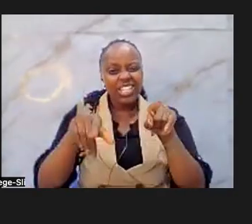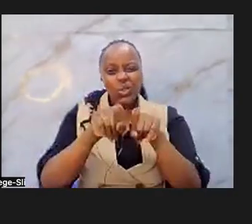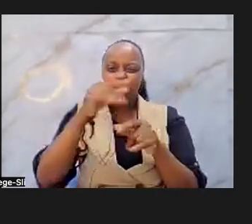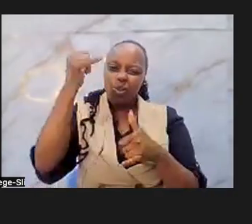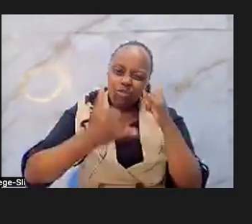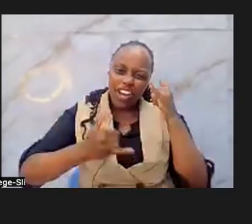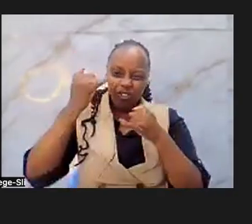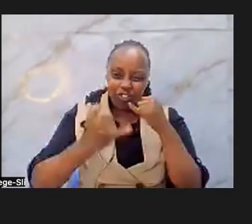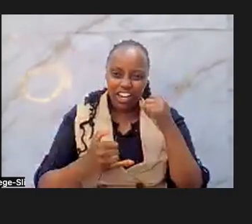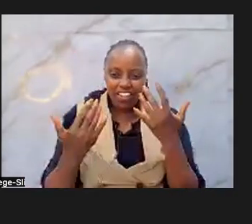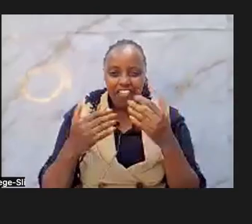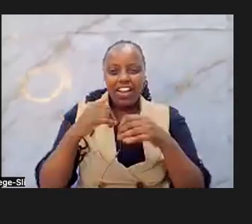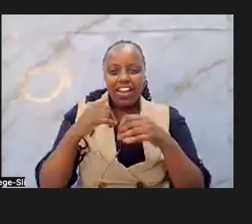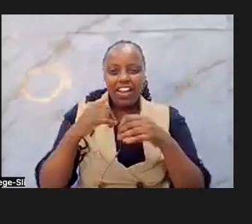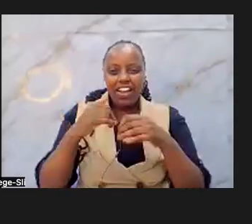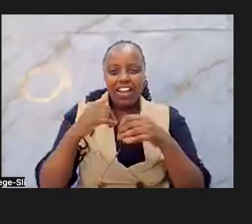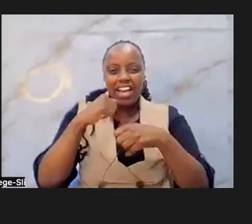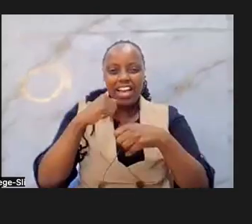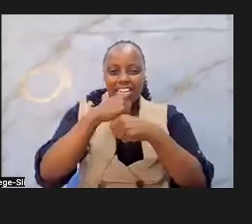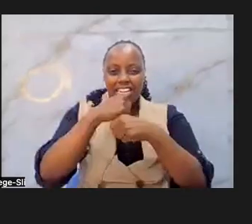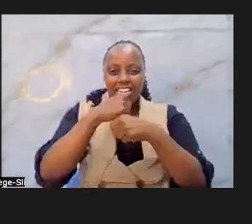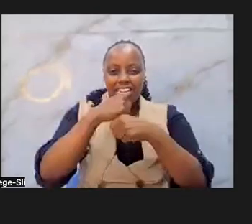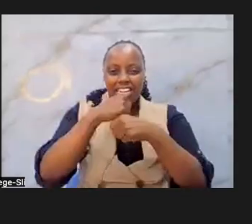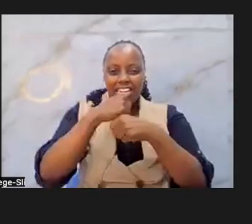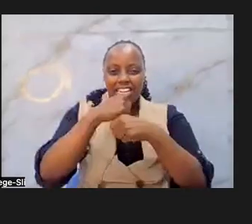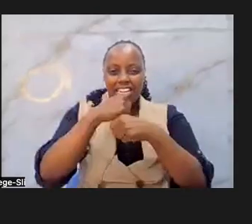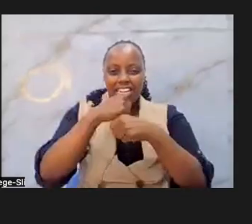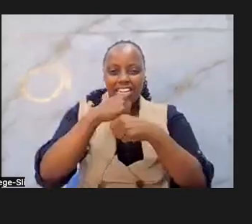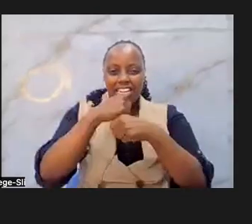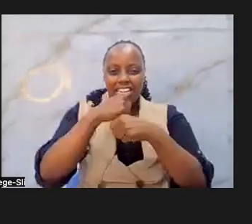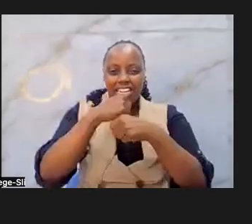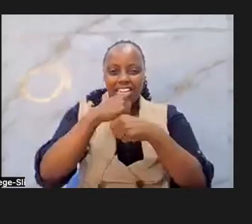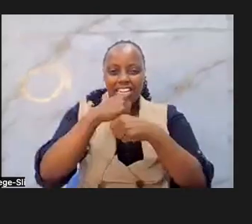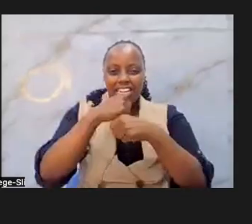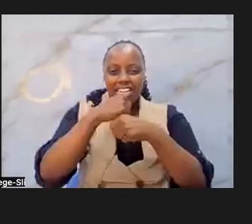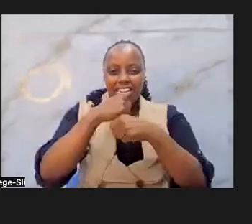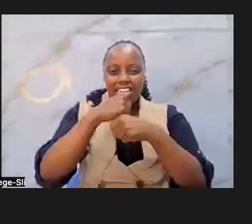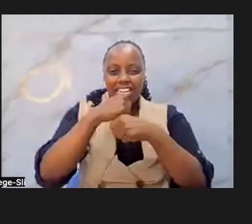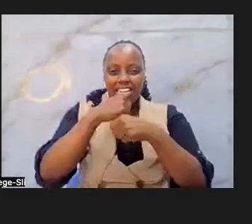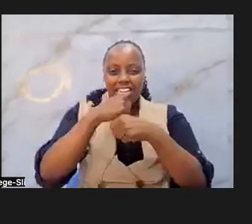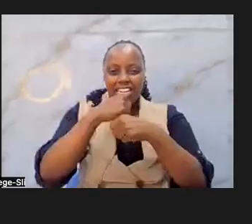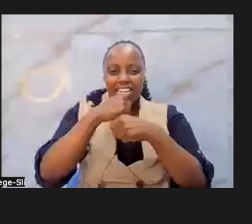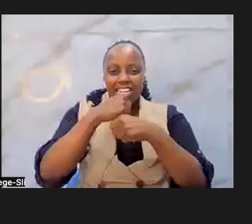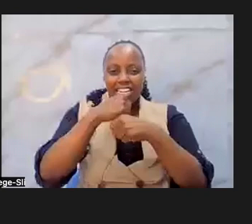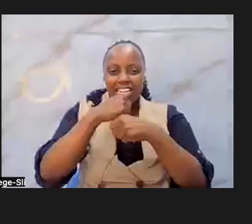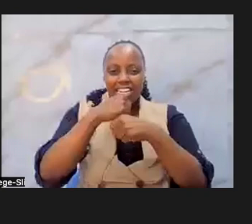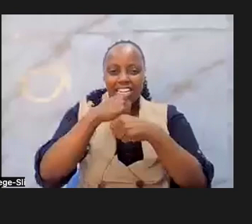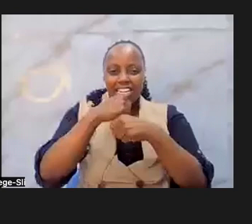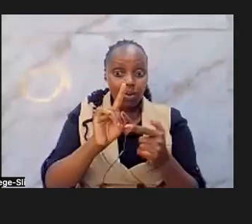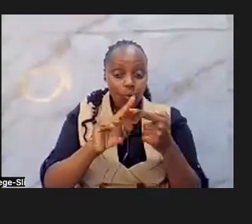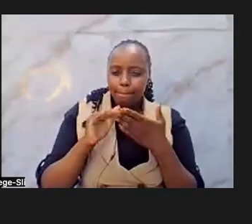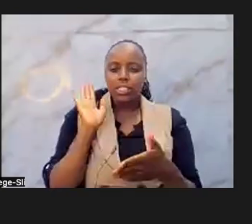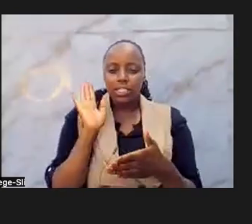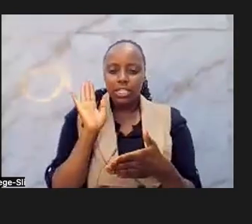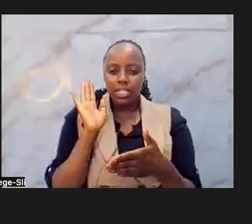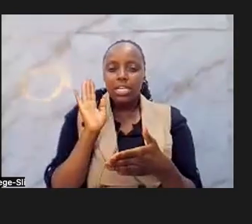and co-designing. This is one of the most tremendous outcome that we